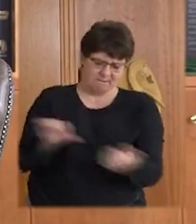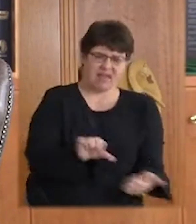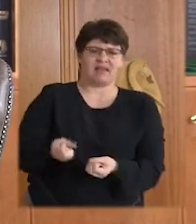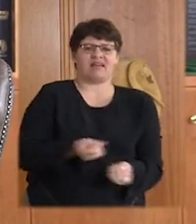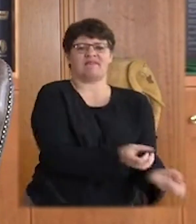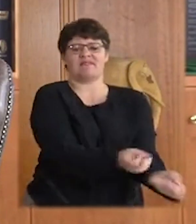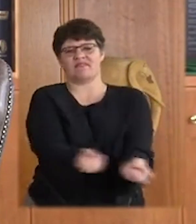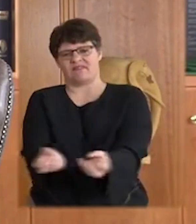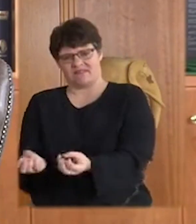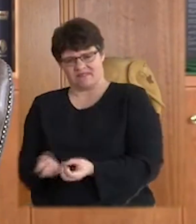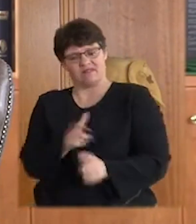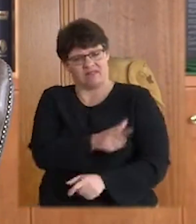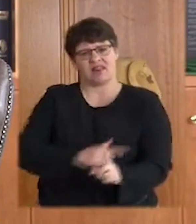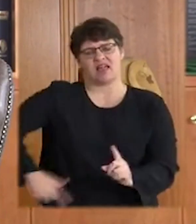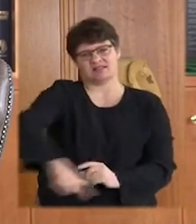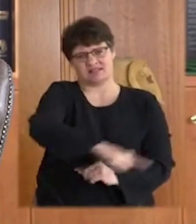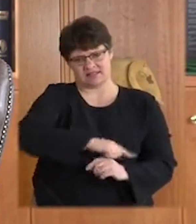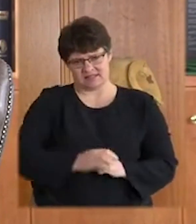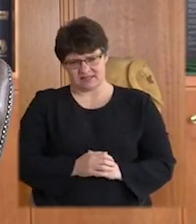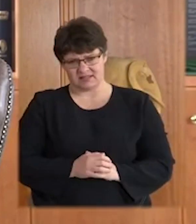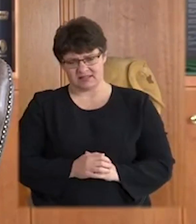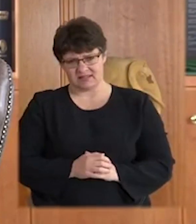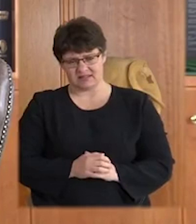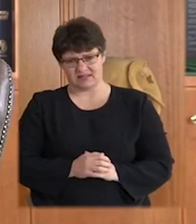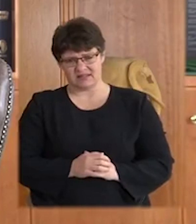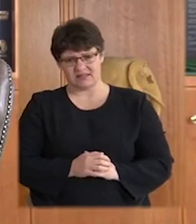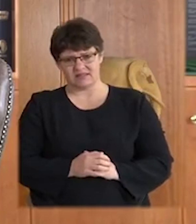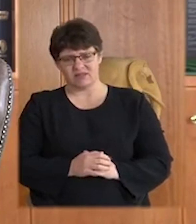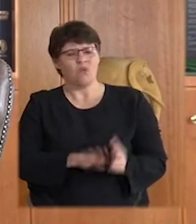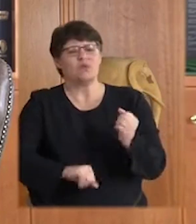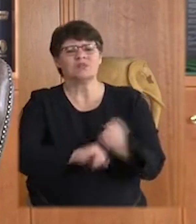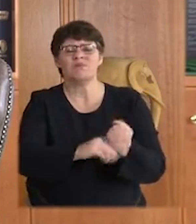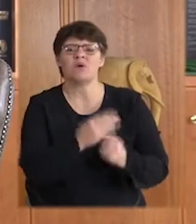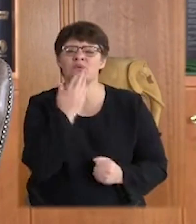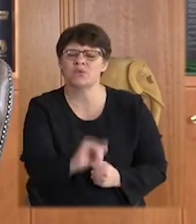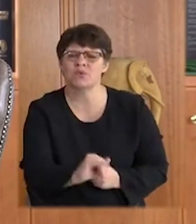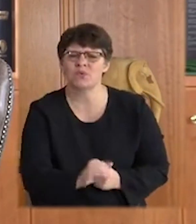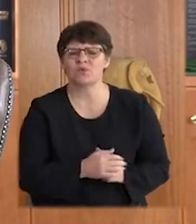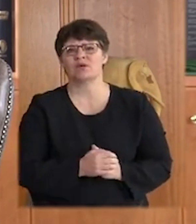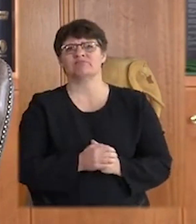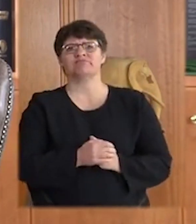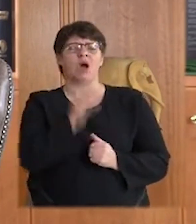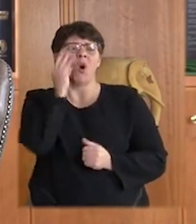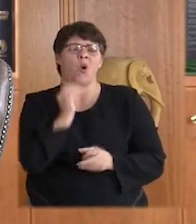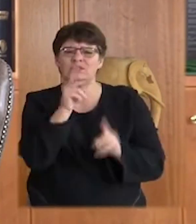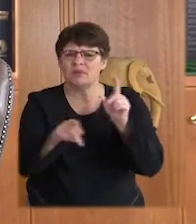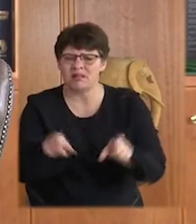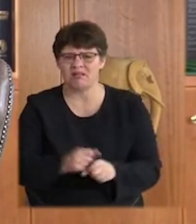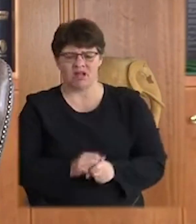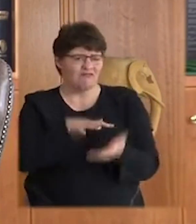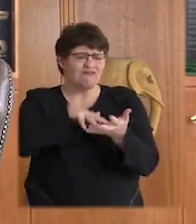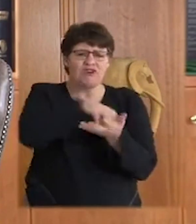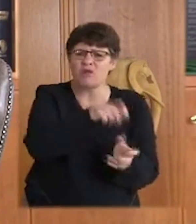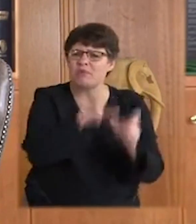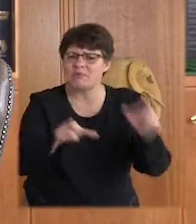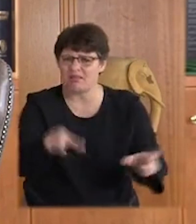vulnerable families, parents, the elderly, persons with disabilities,